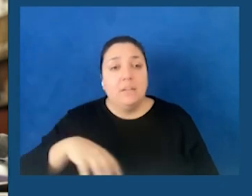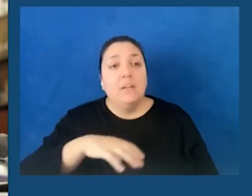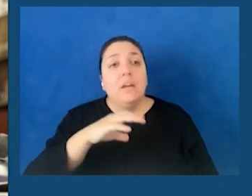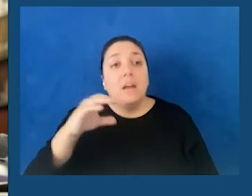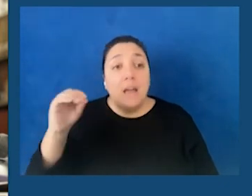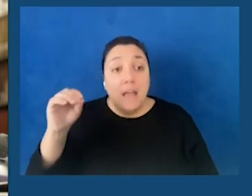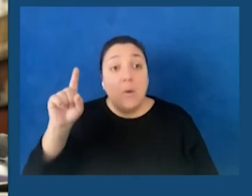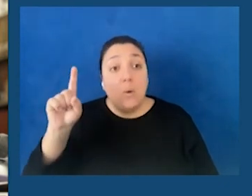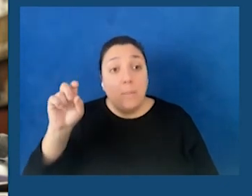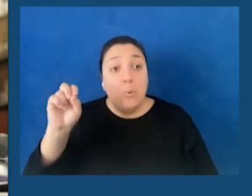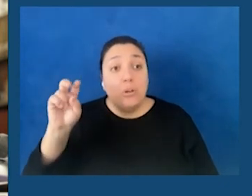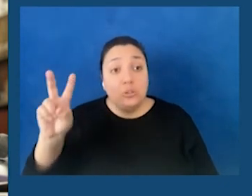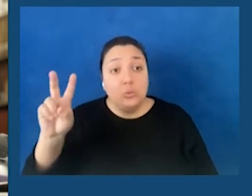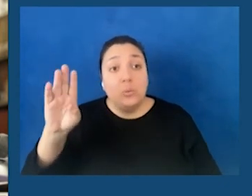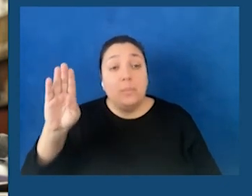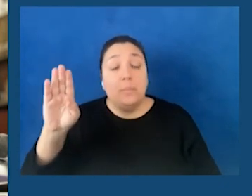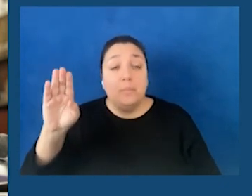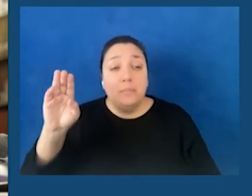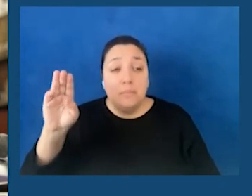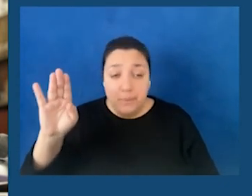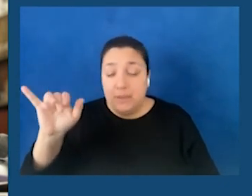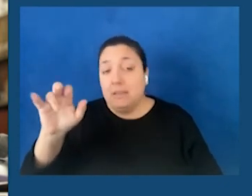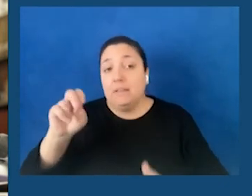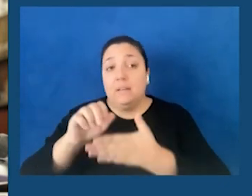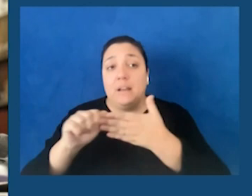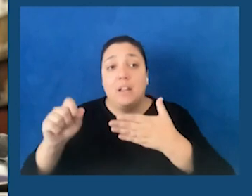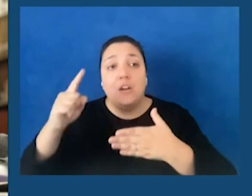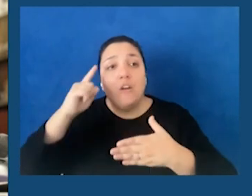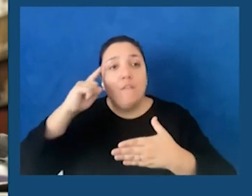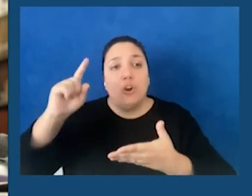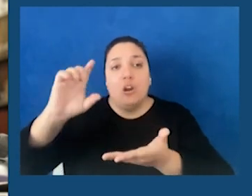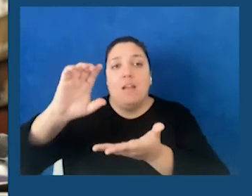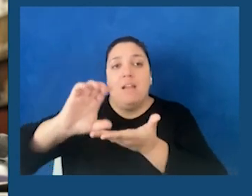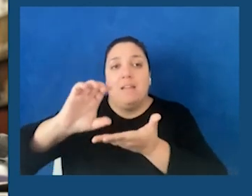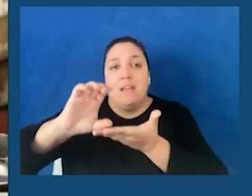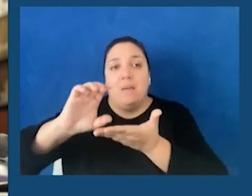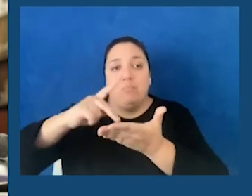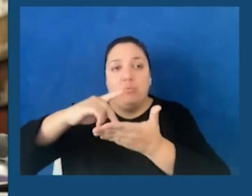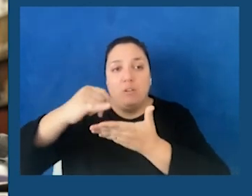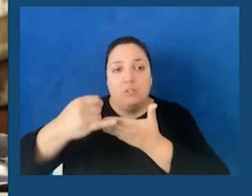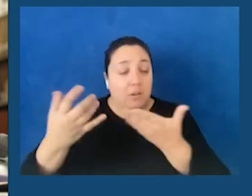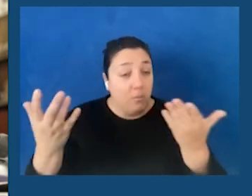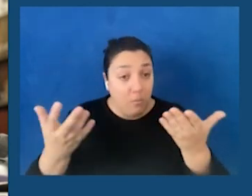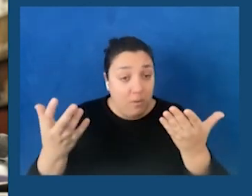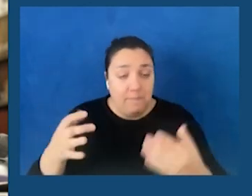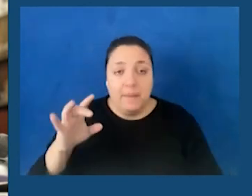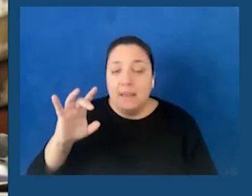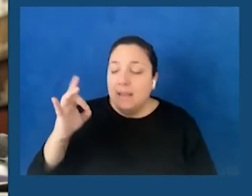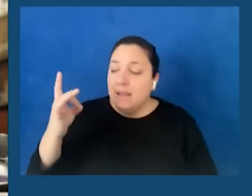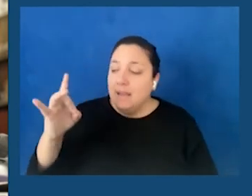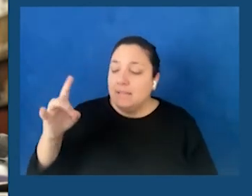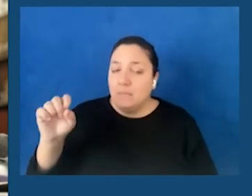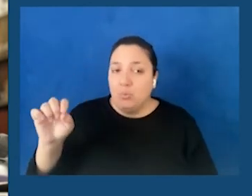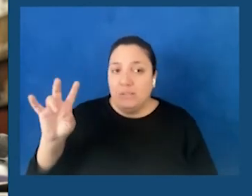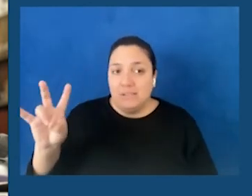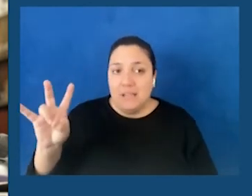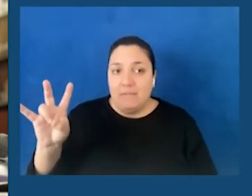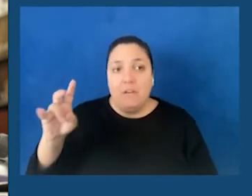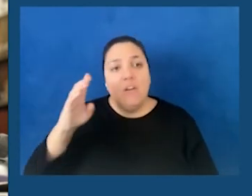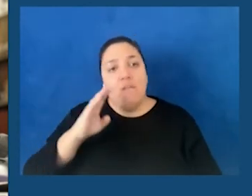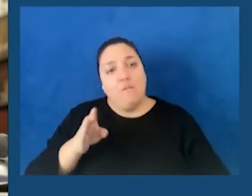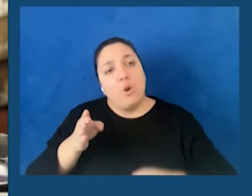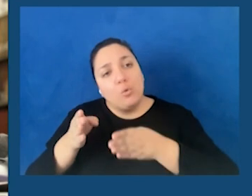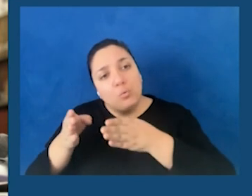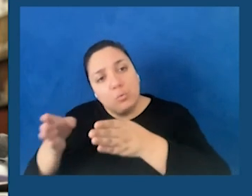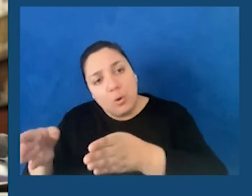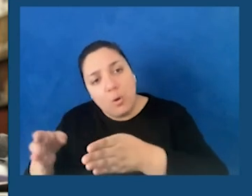capital projects. Now let's look at where we're going to spend that. $18.7 million for infrastructure enhancements at